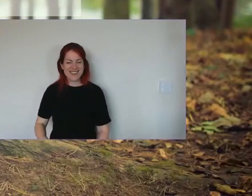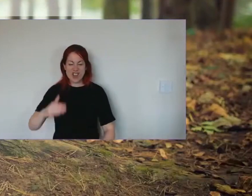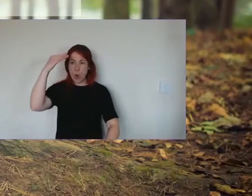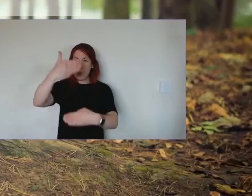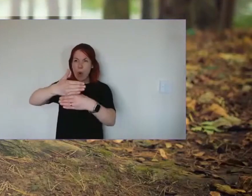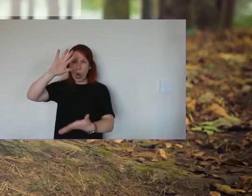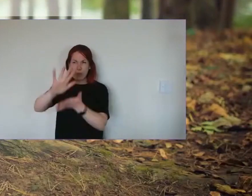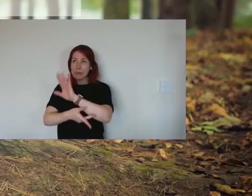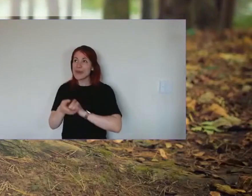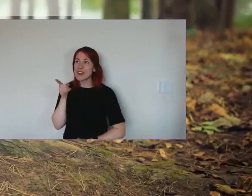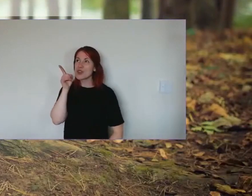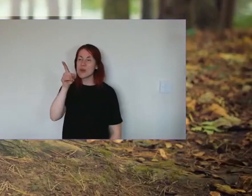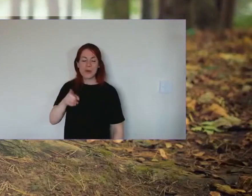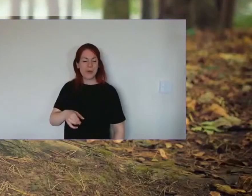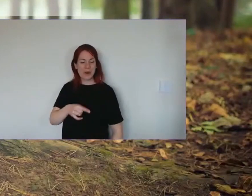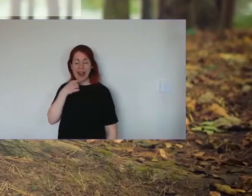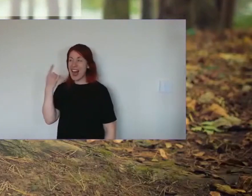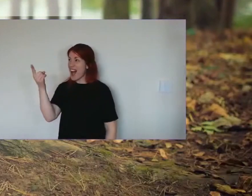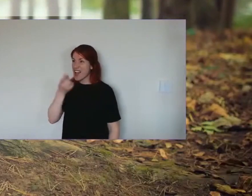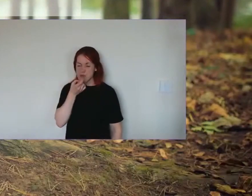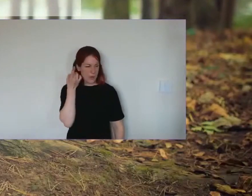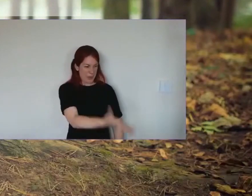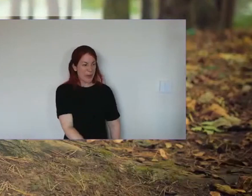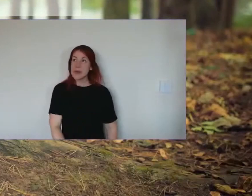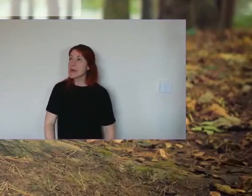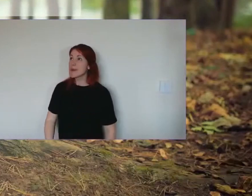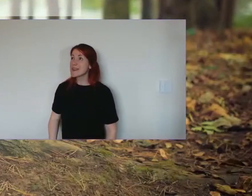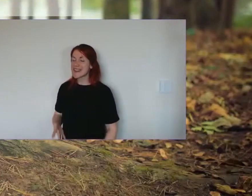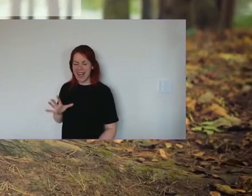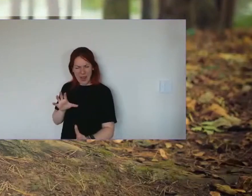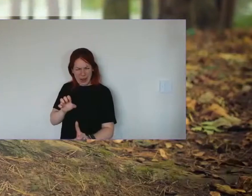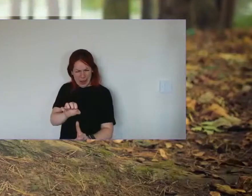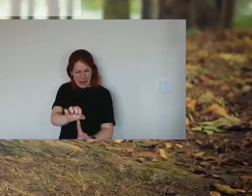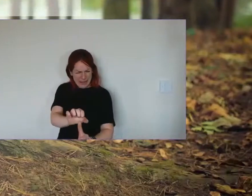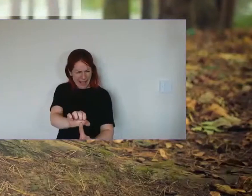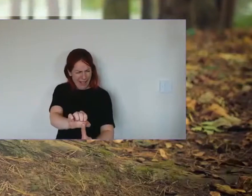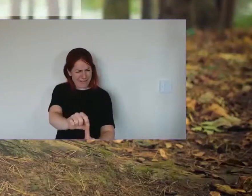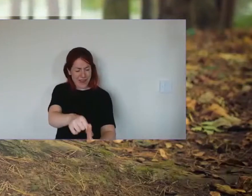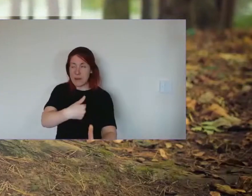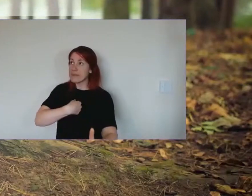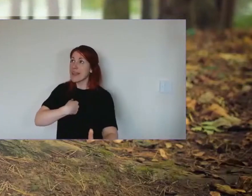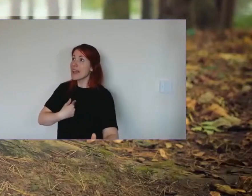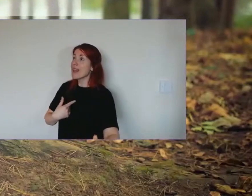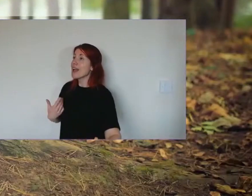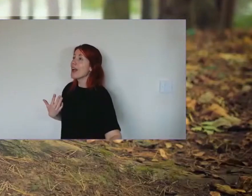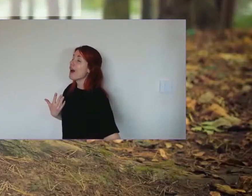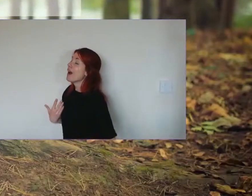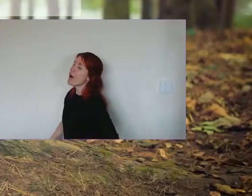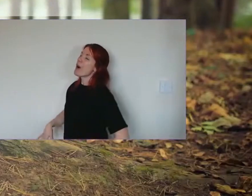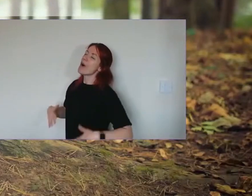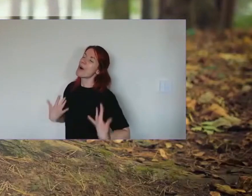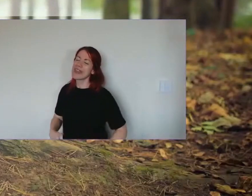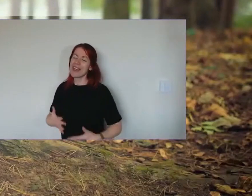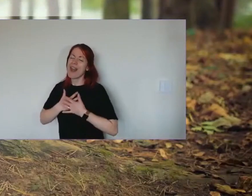Oh, there's no wall you won't kick down, lie you won't tear down, coming out to me.